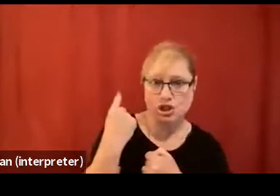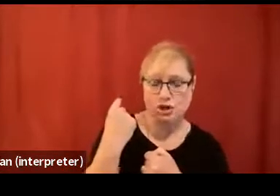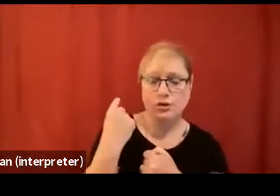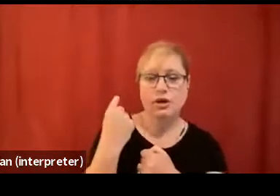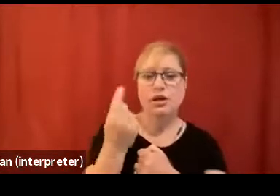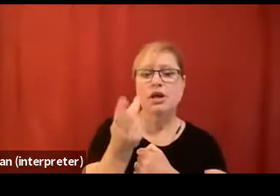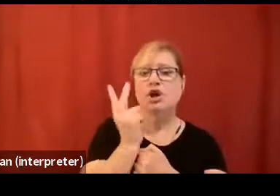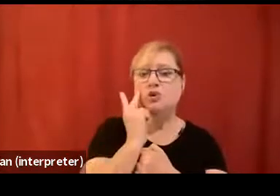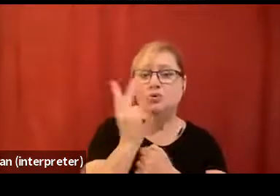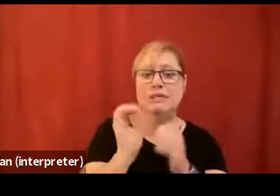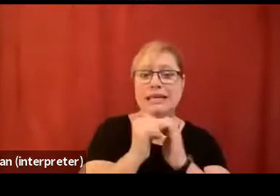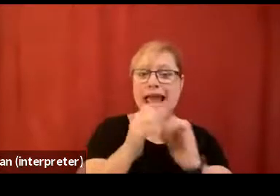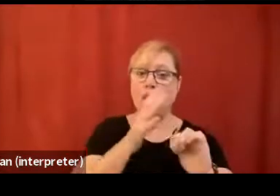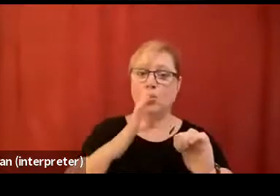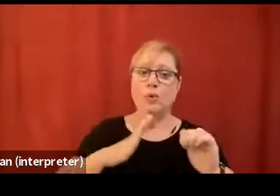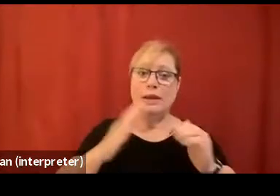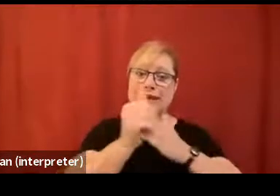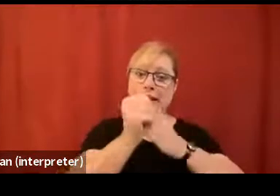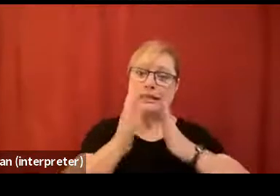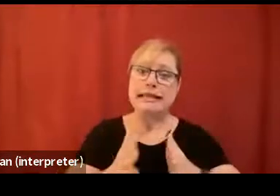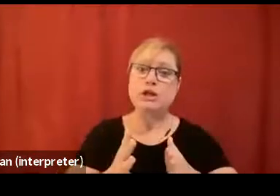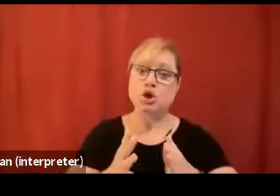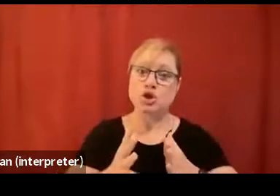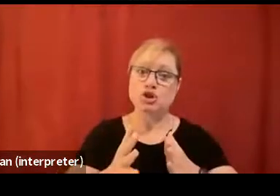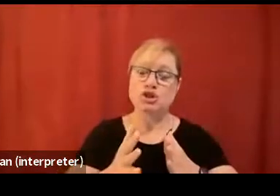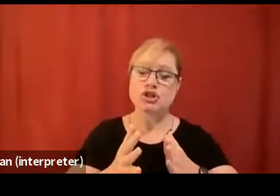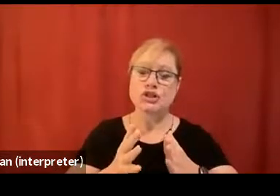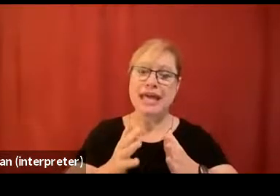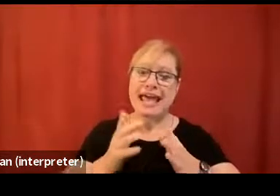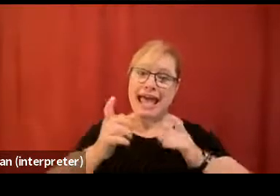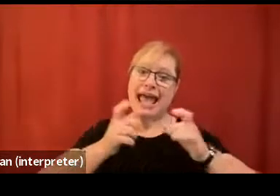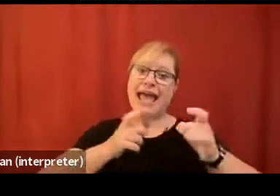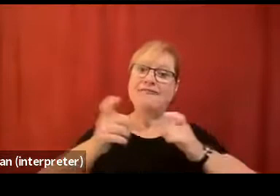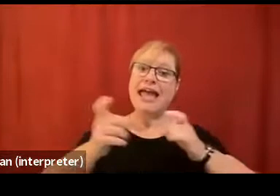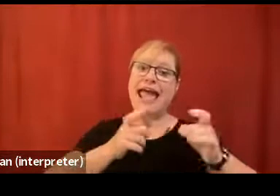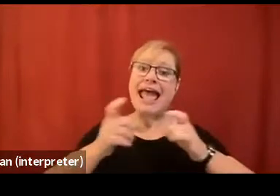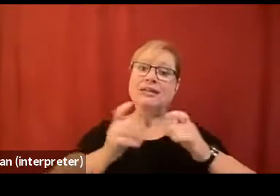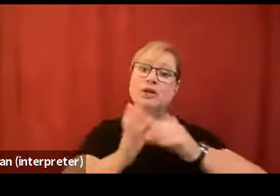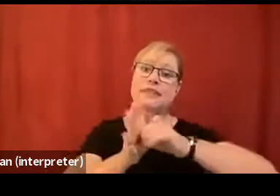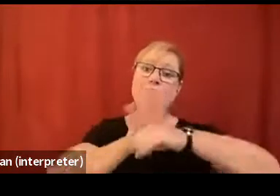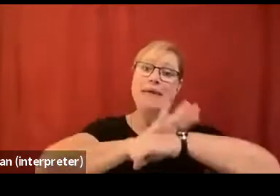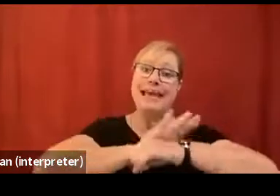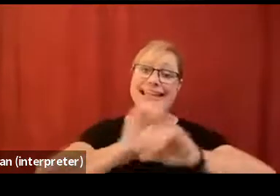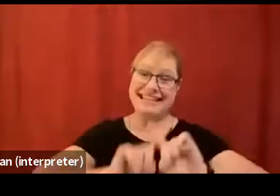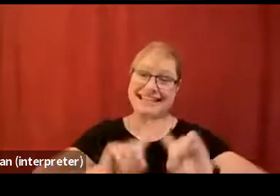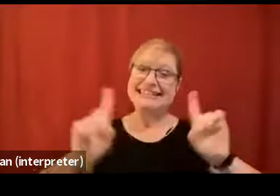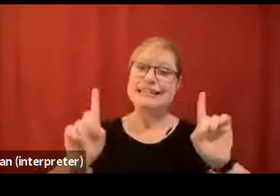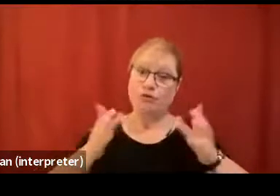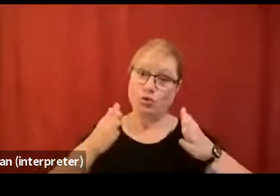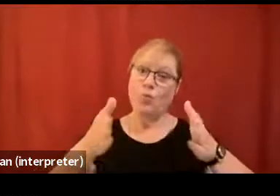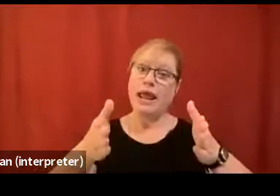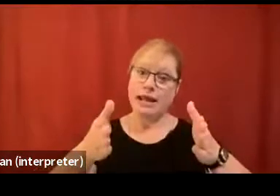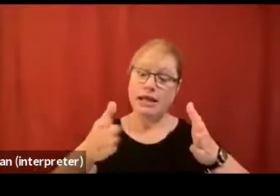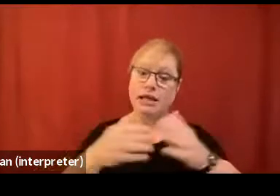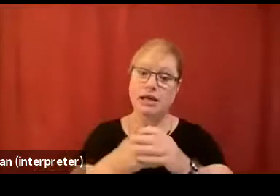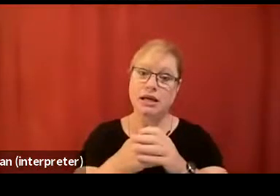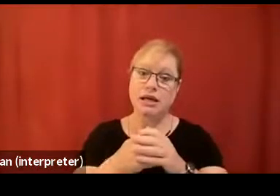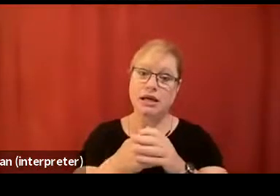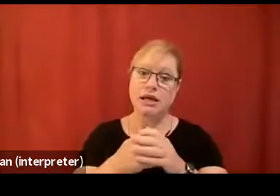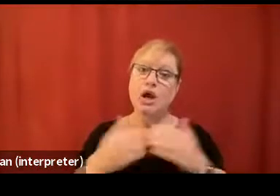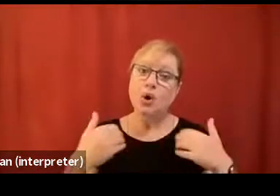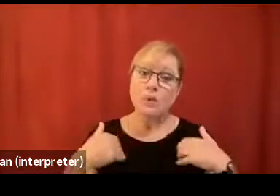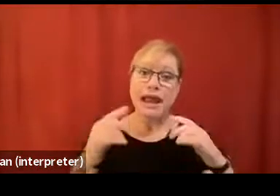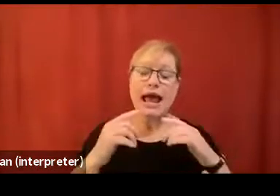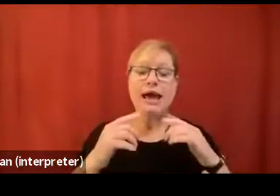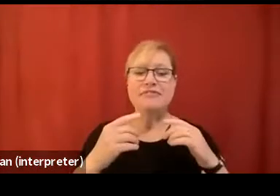how women leaders have handled the global pandemic differently. And we have a really interesting